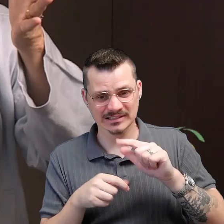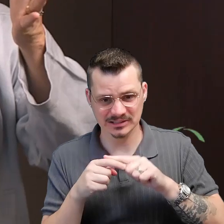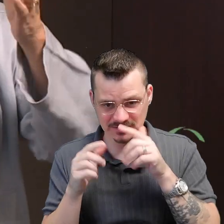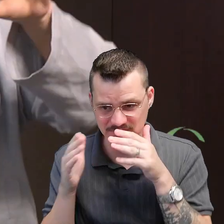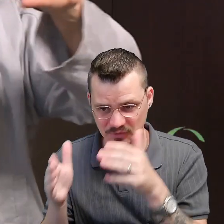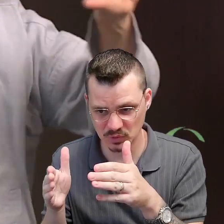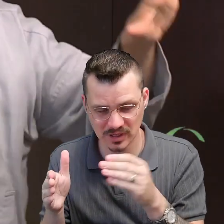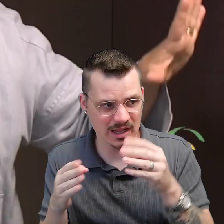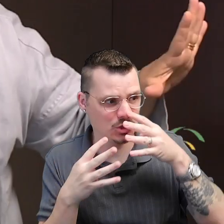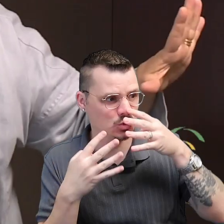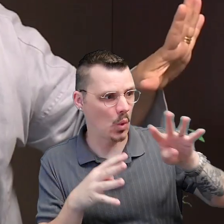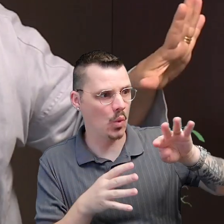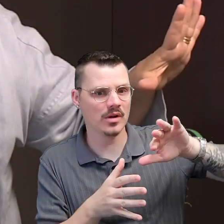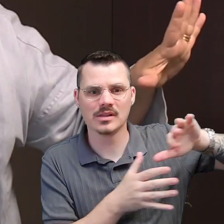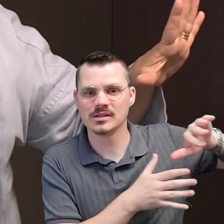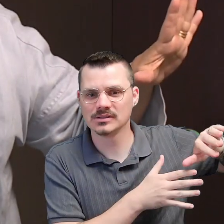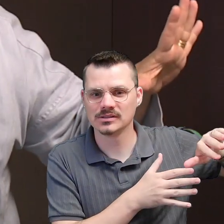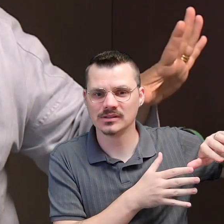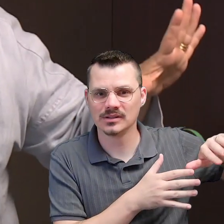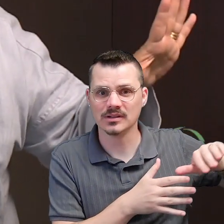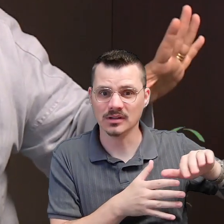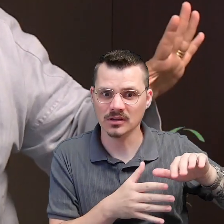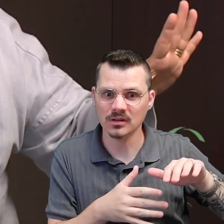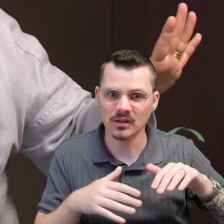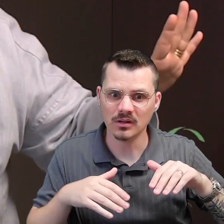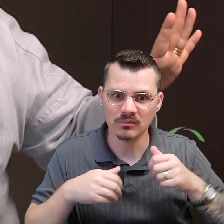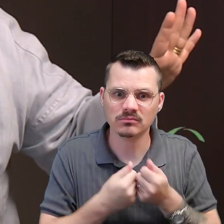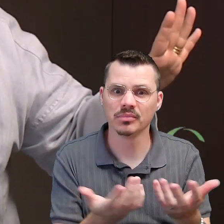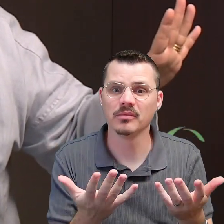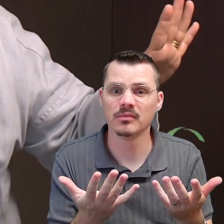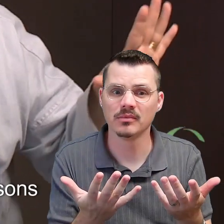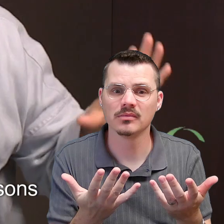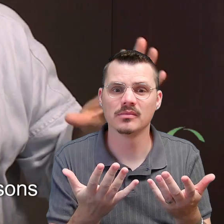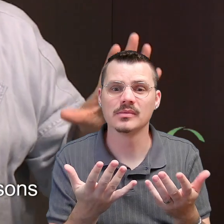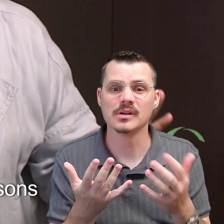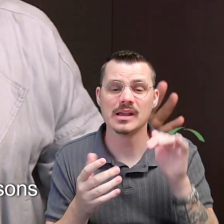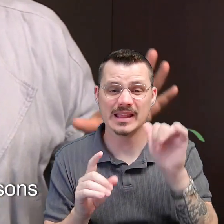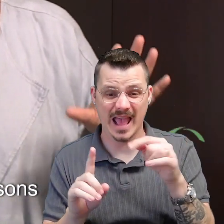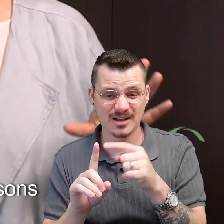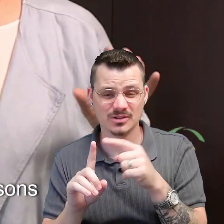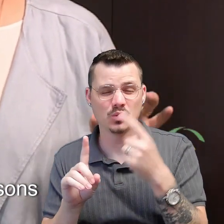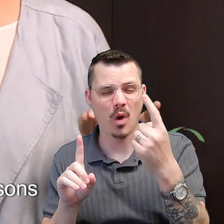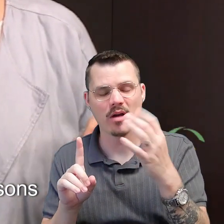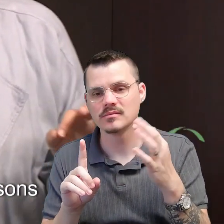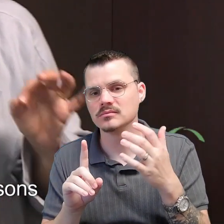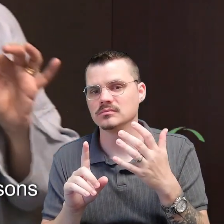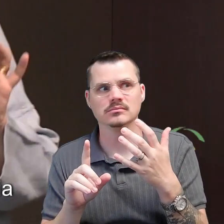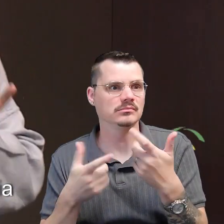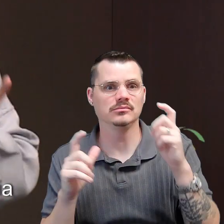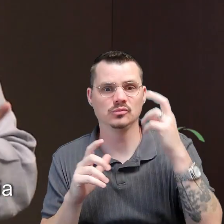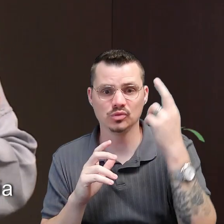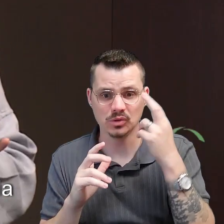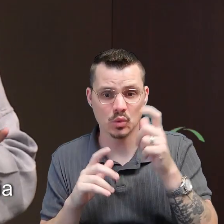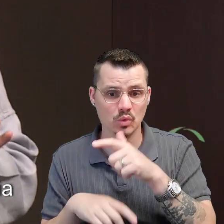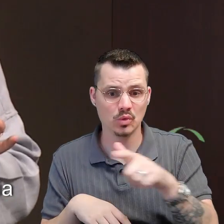this and ignore this. That's tiring. And that, to me, is one of the main reasons why